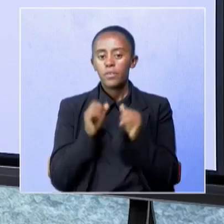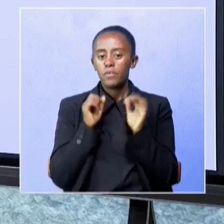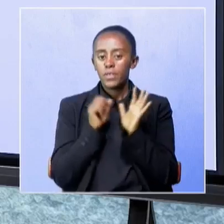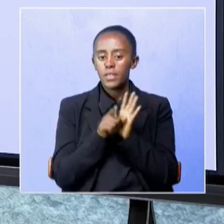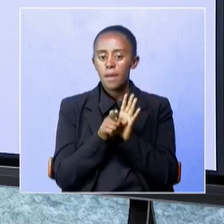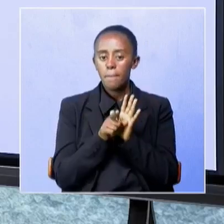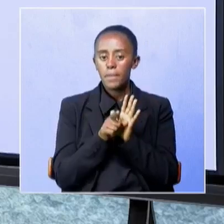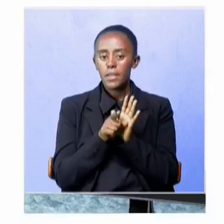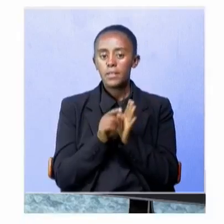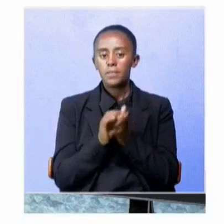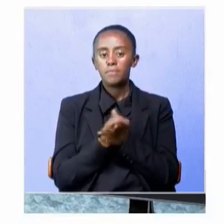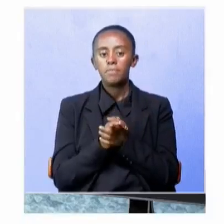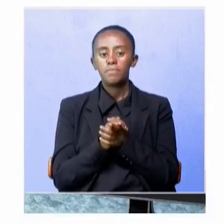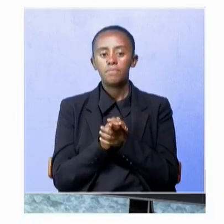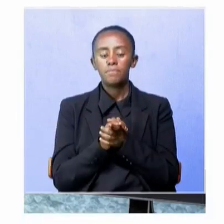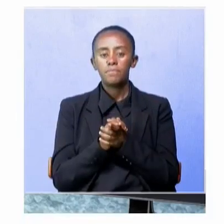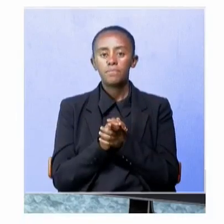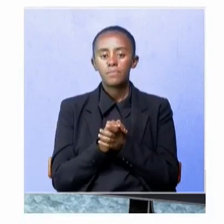example,